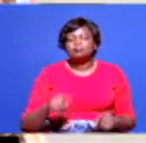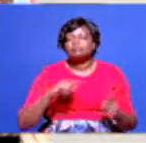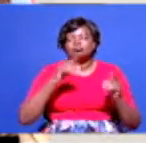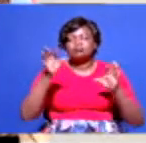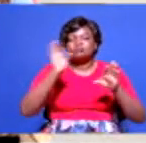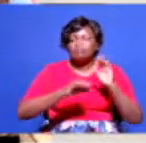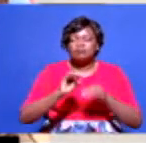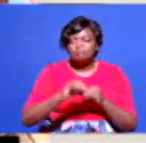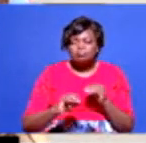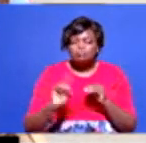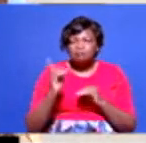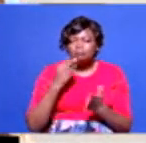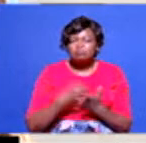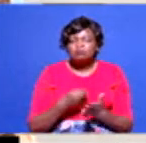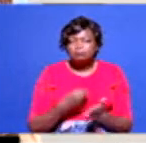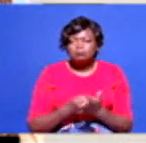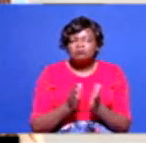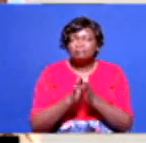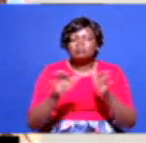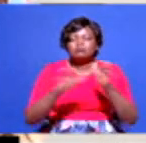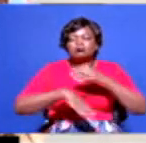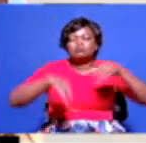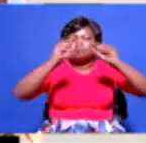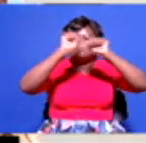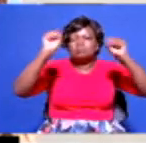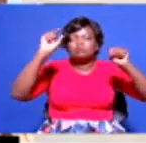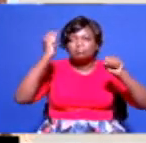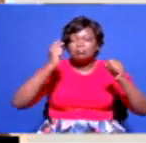vice president saw Kenya's economy grow steadily,